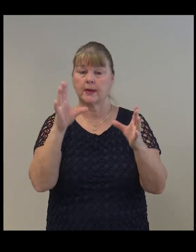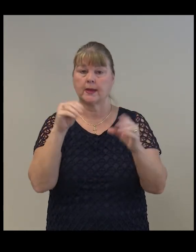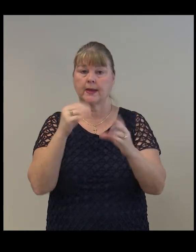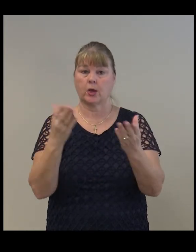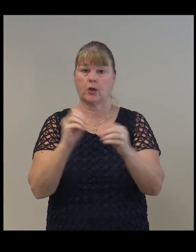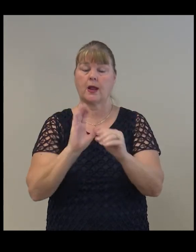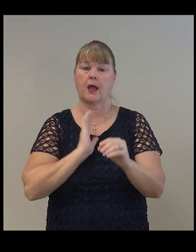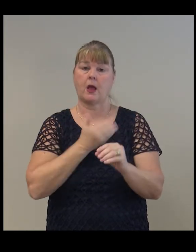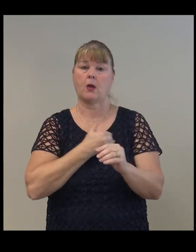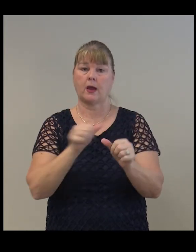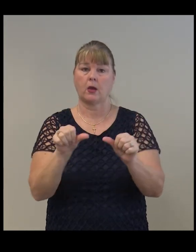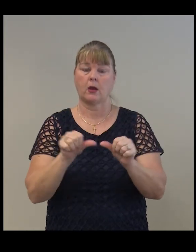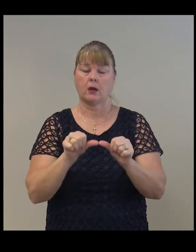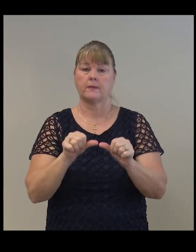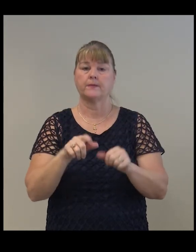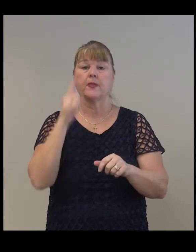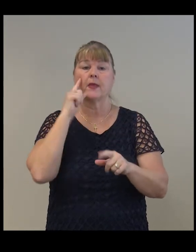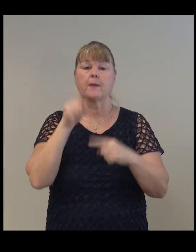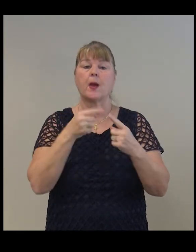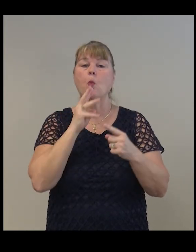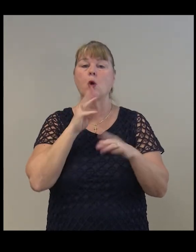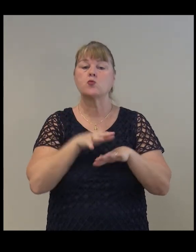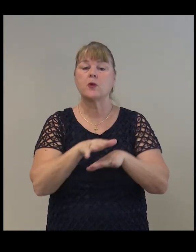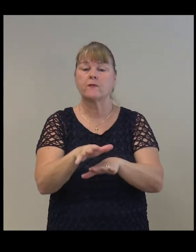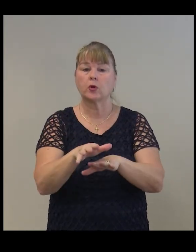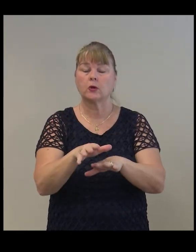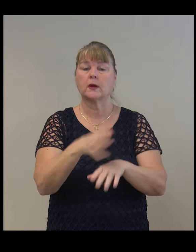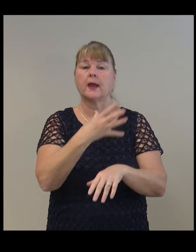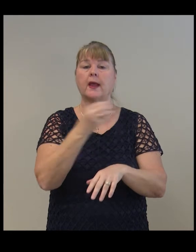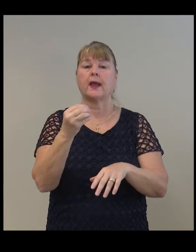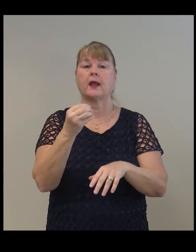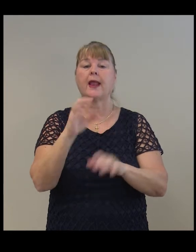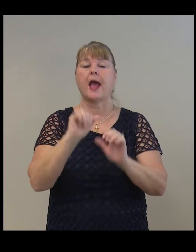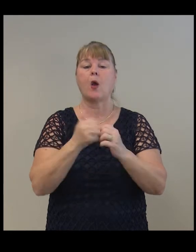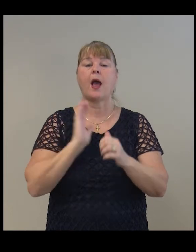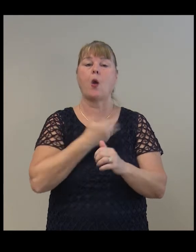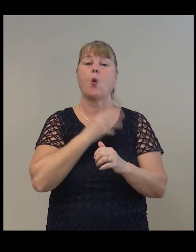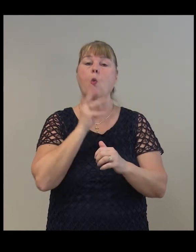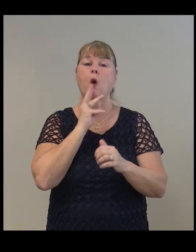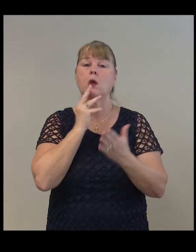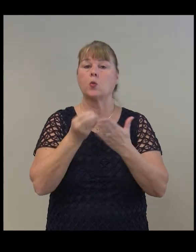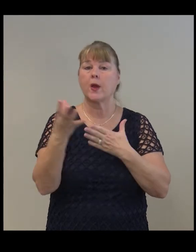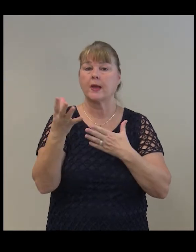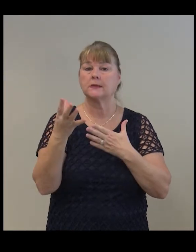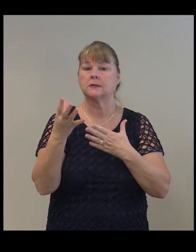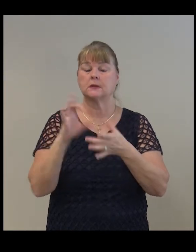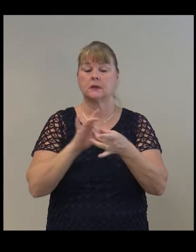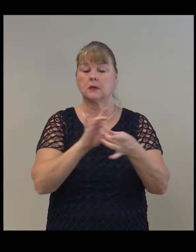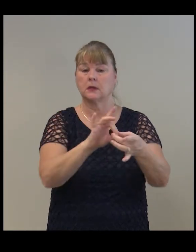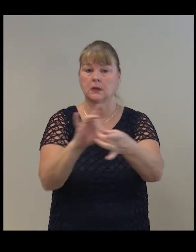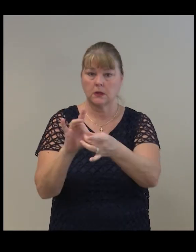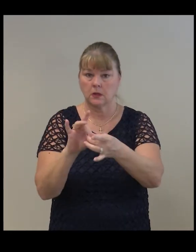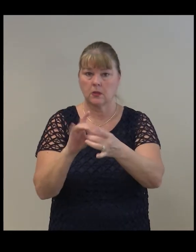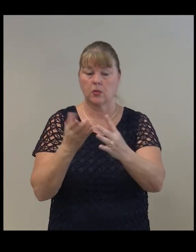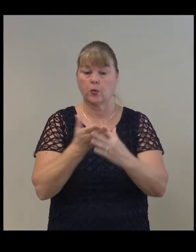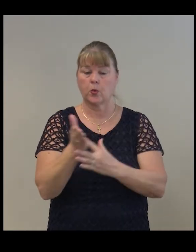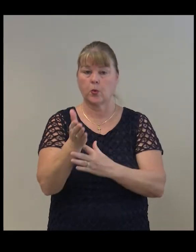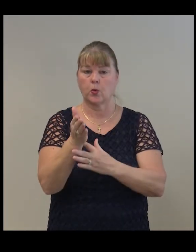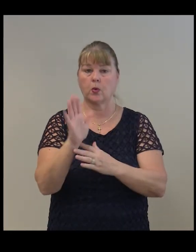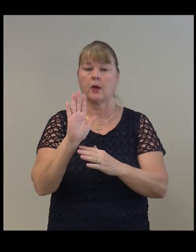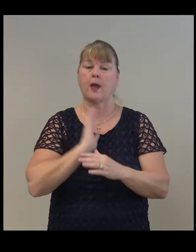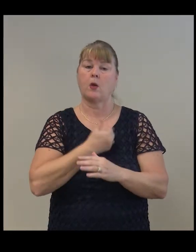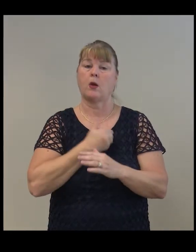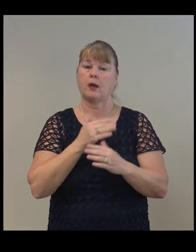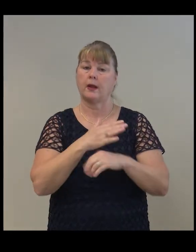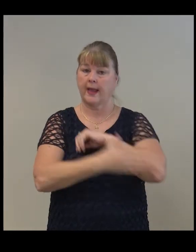also have to think about the river input that we have and how our waterway system is interconnected all throughout the county. So